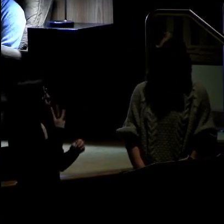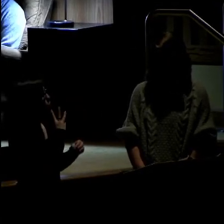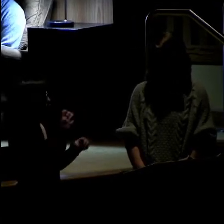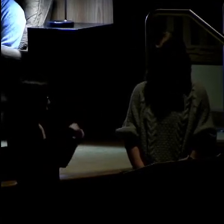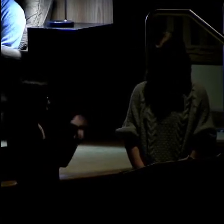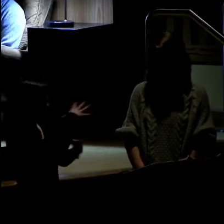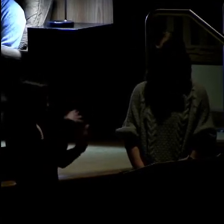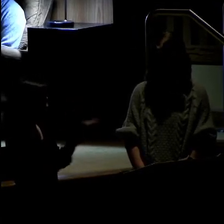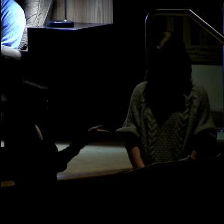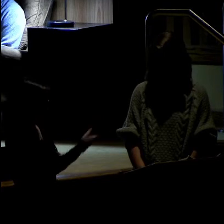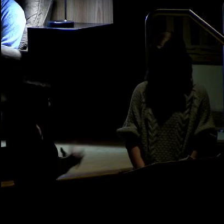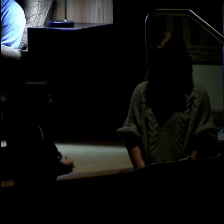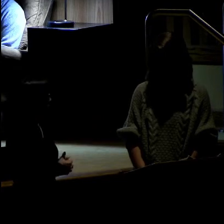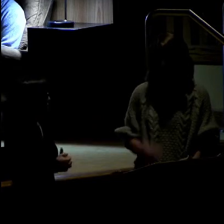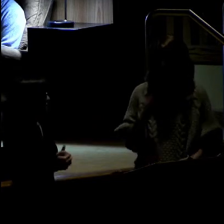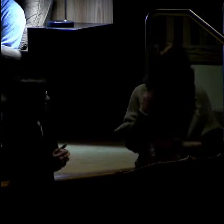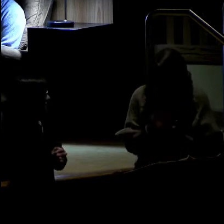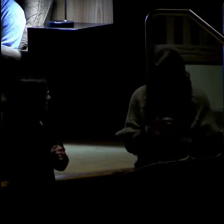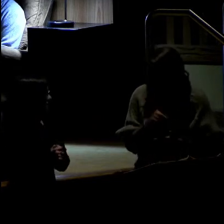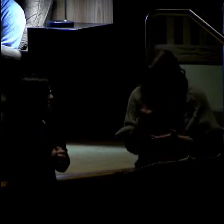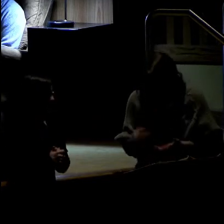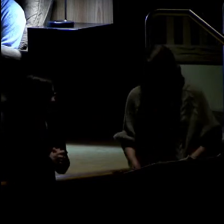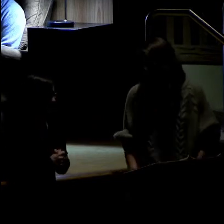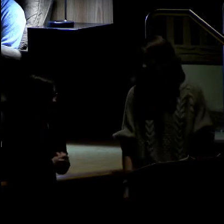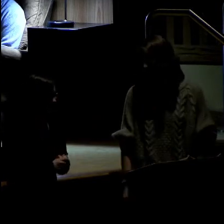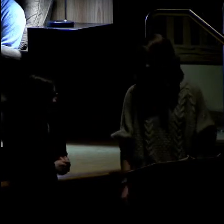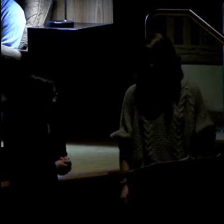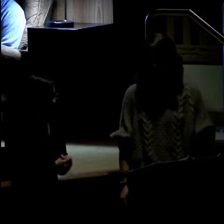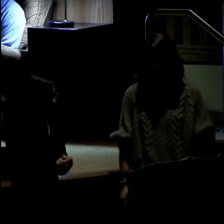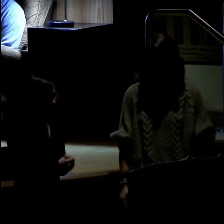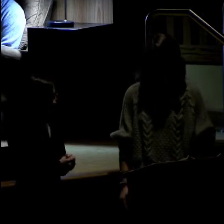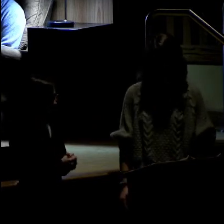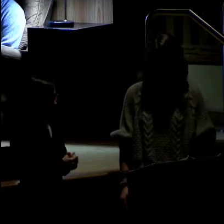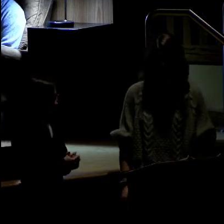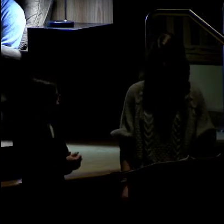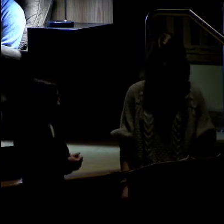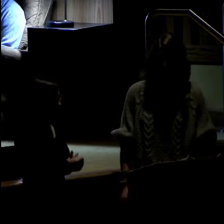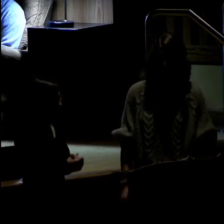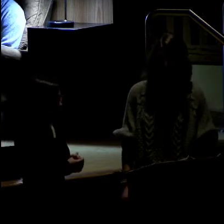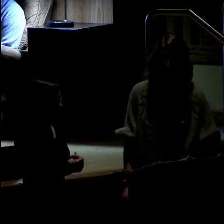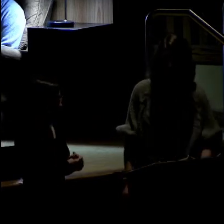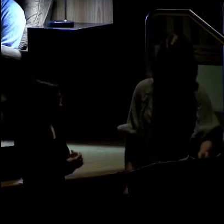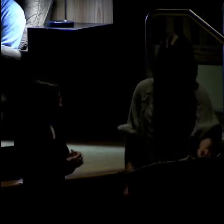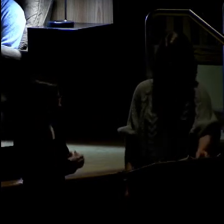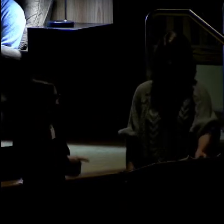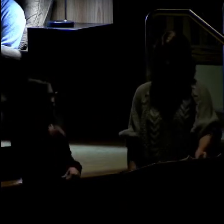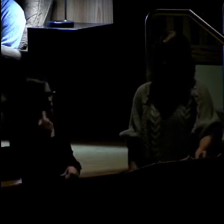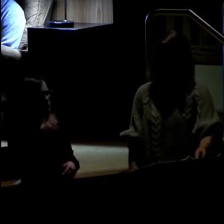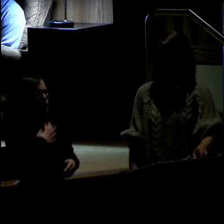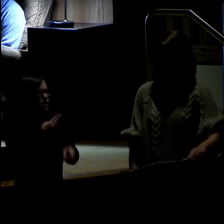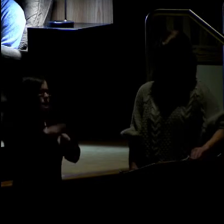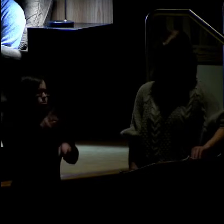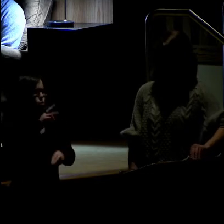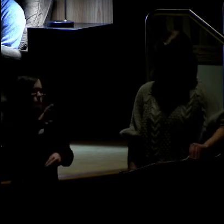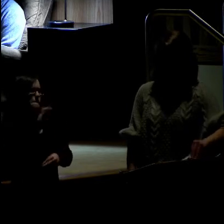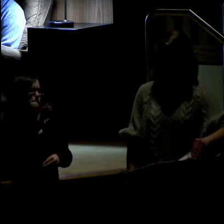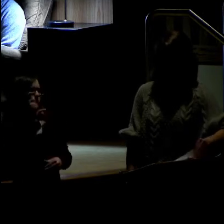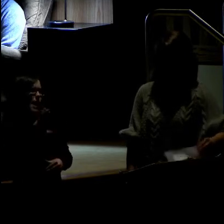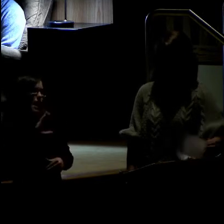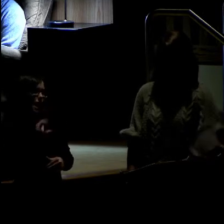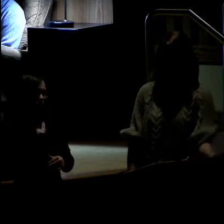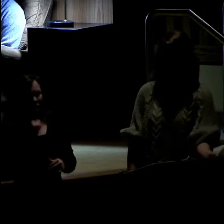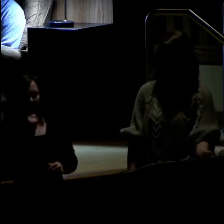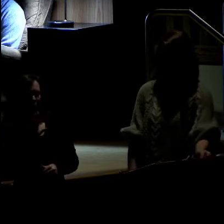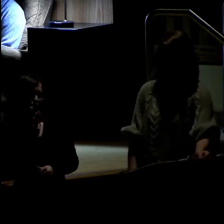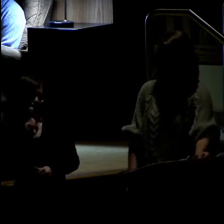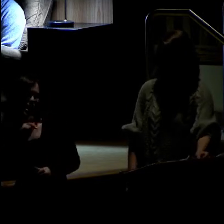Mother. I can hardly tell the difference anymore. You could if you were normal, Becky. It's Rebecca, you little bother. Rebecca? Since when? Since